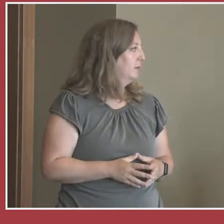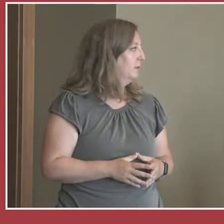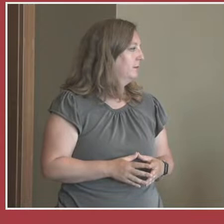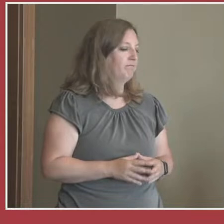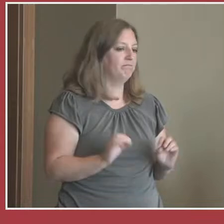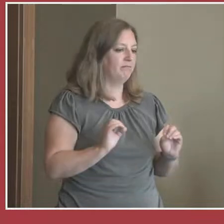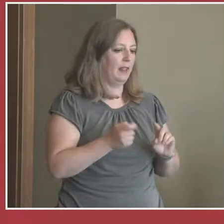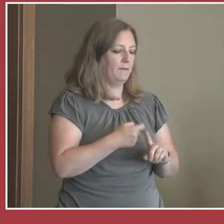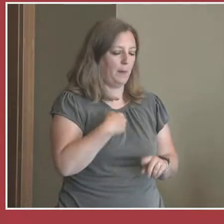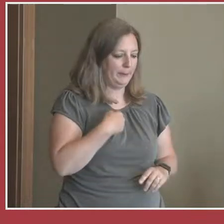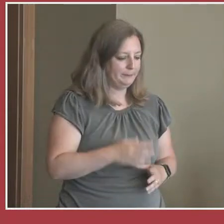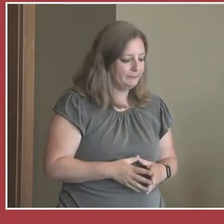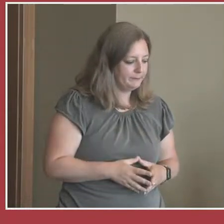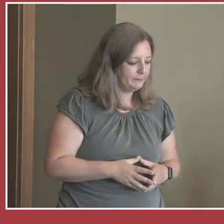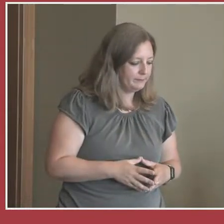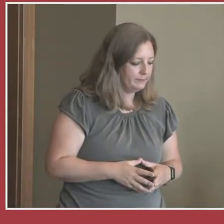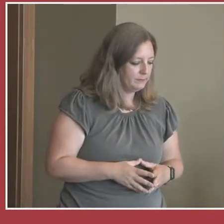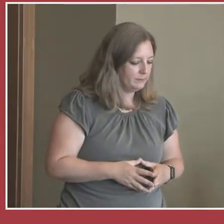Nothing from me.